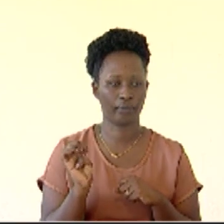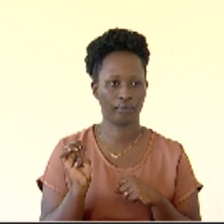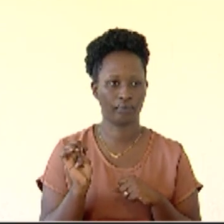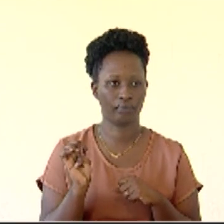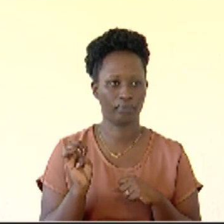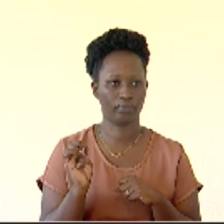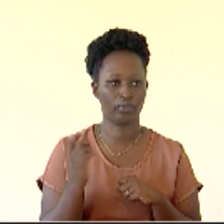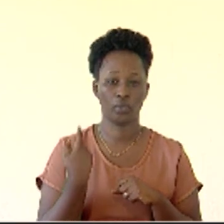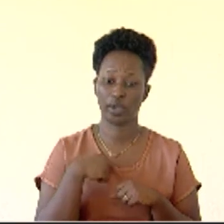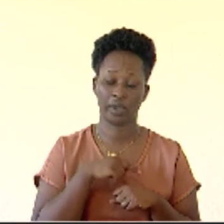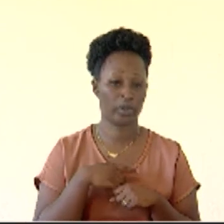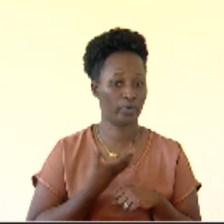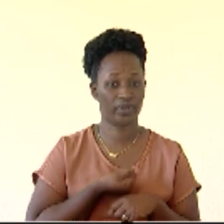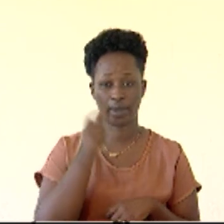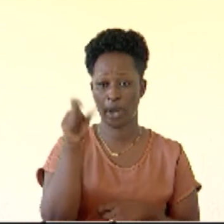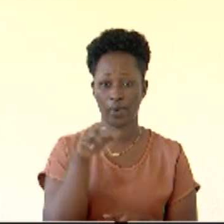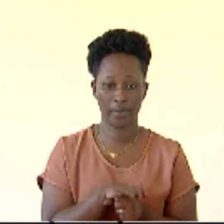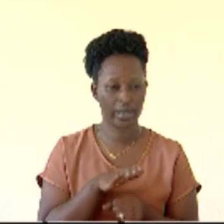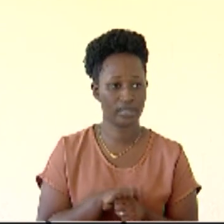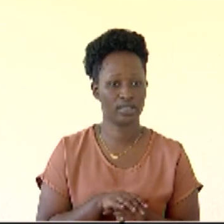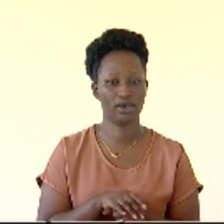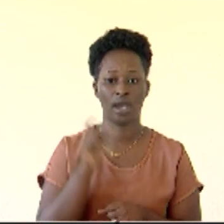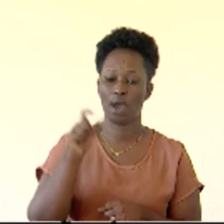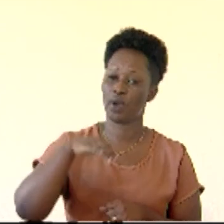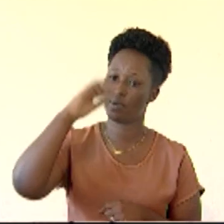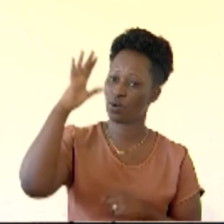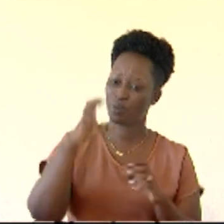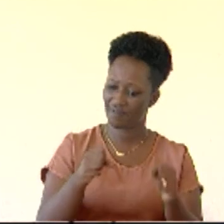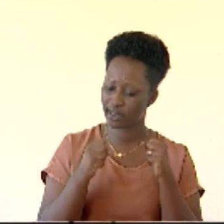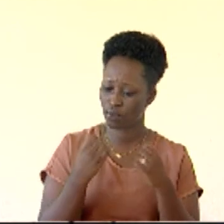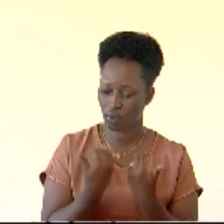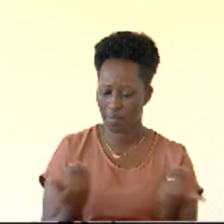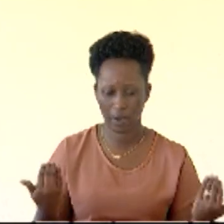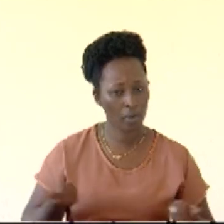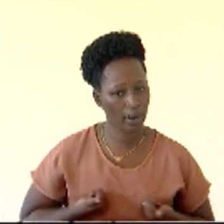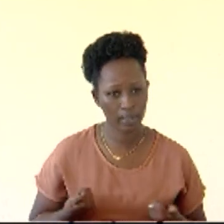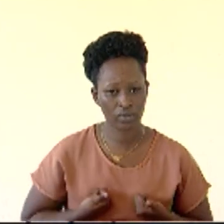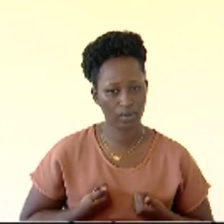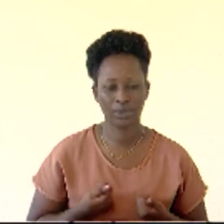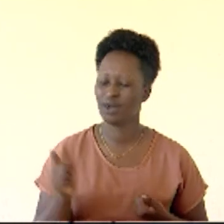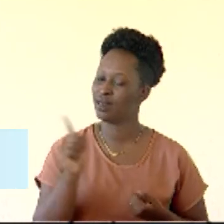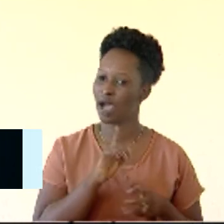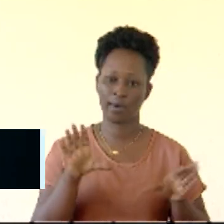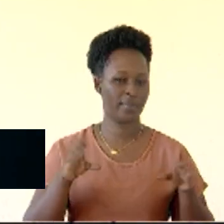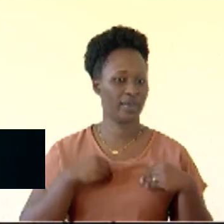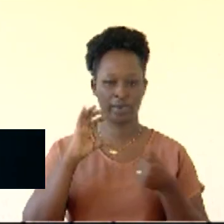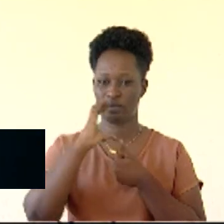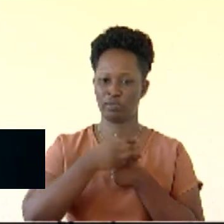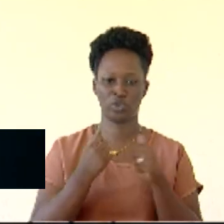You have ever had very many people, very old people raping young girls, which is not allowed in Rwandan